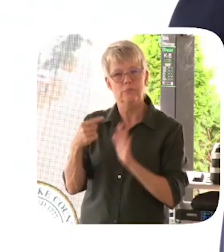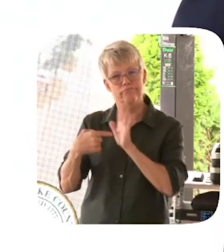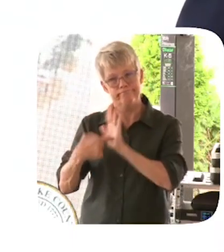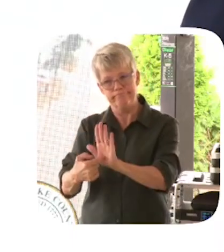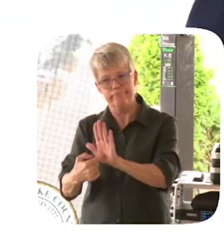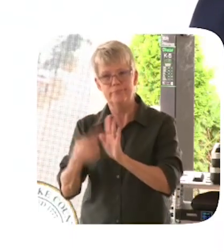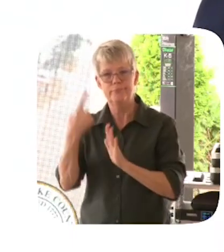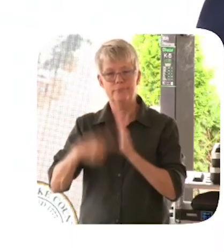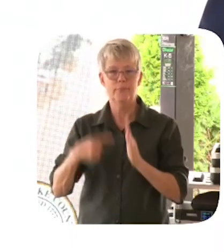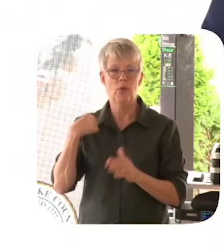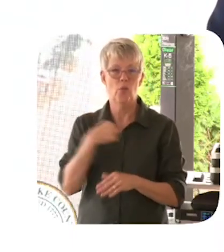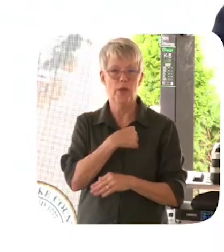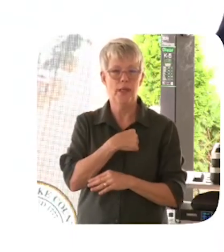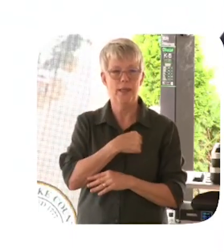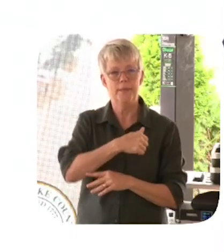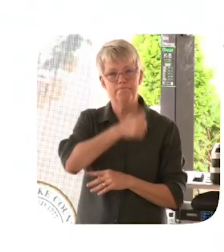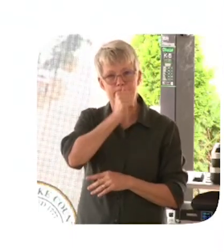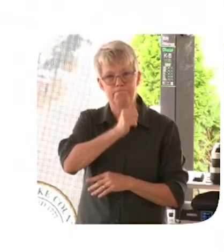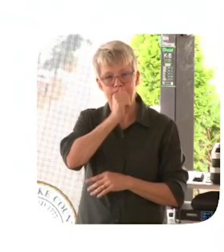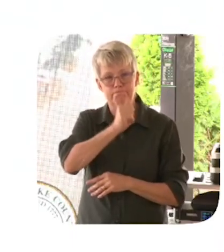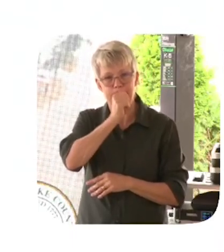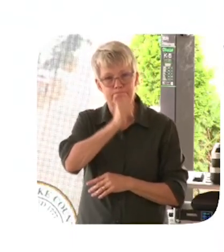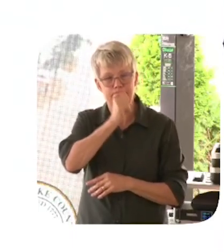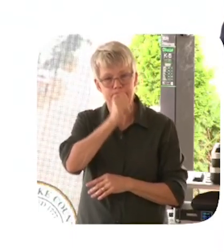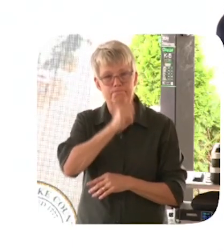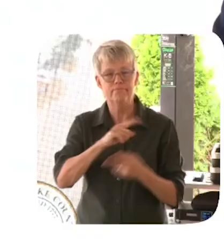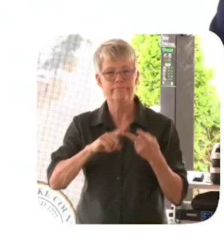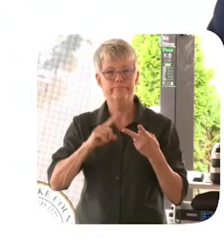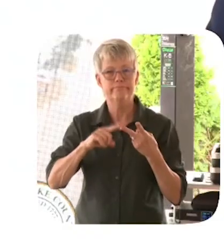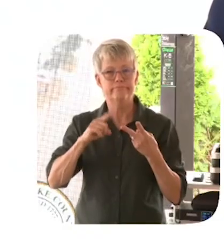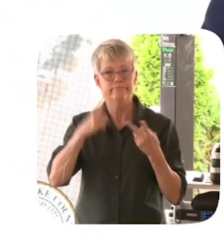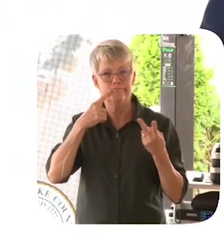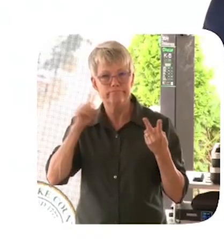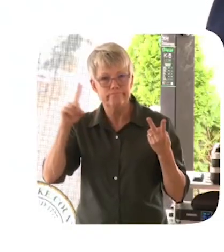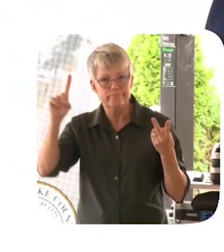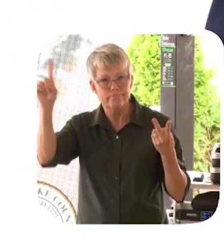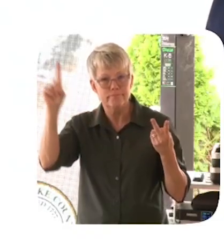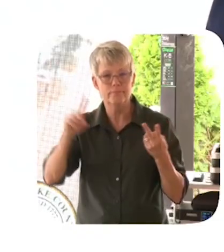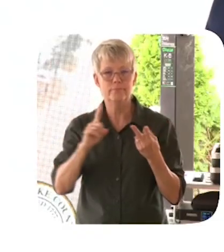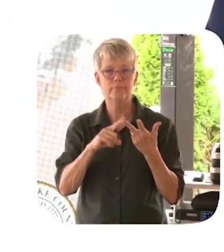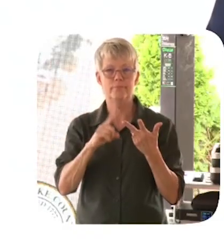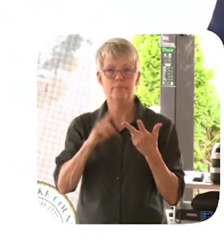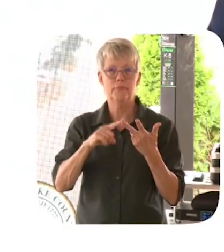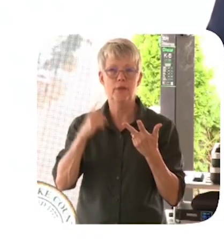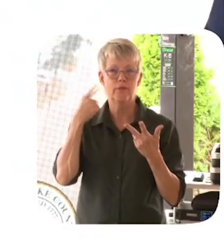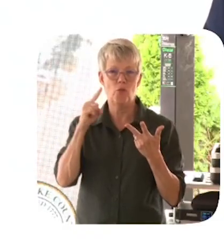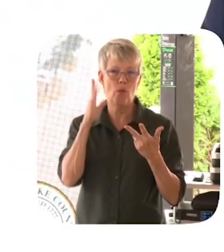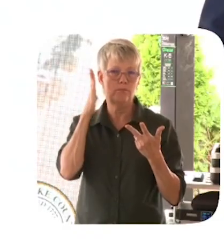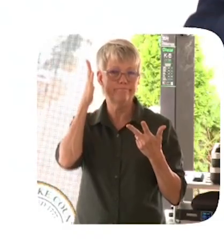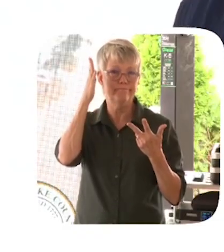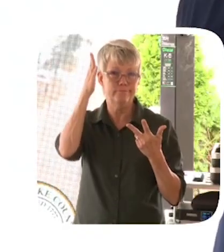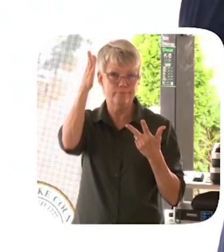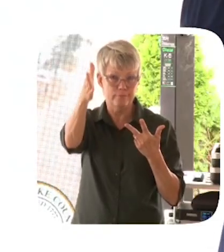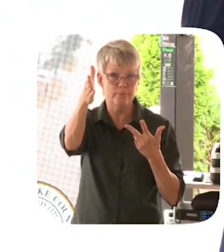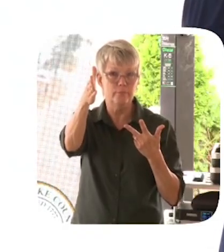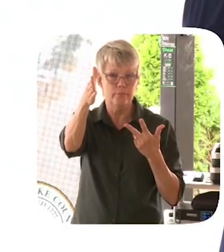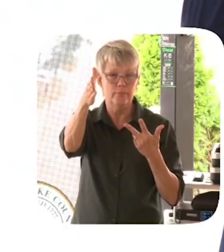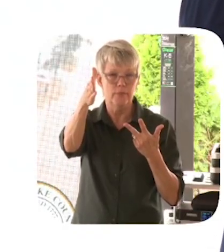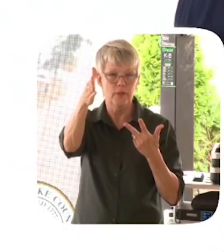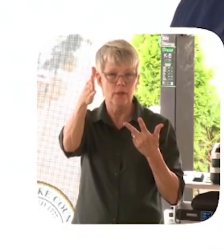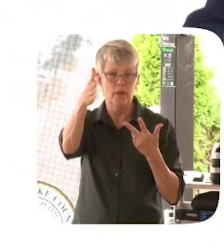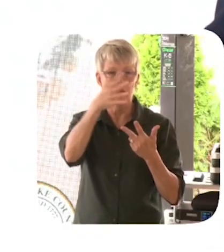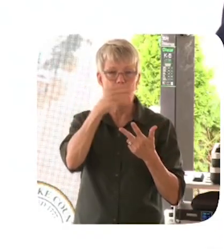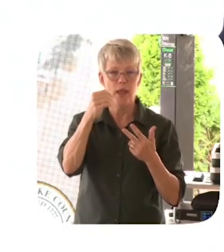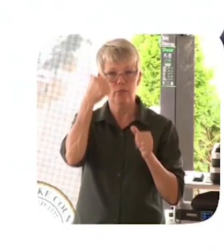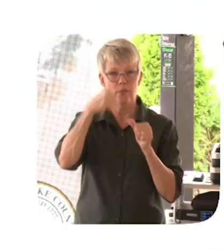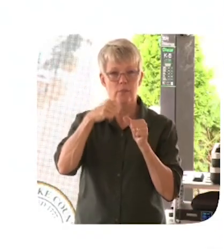endured, what we have accomplished, what lies ahead. It's also a reminder